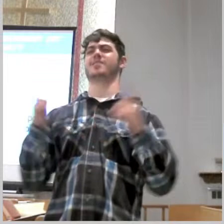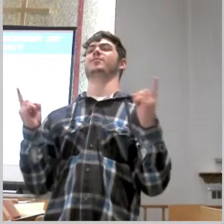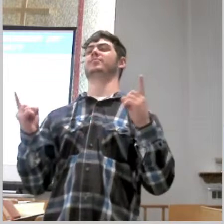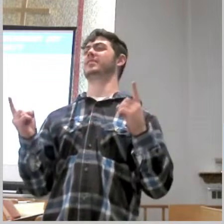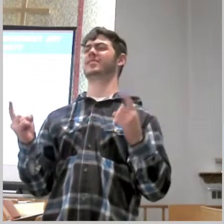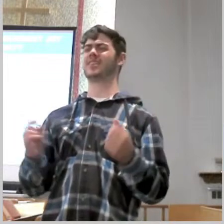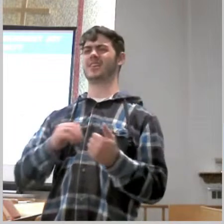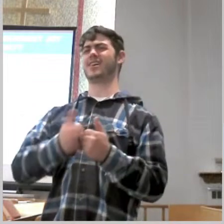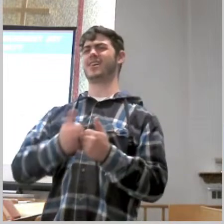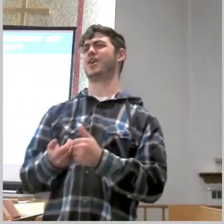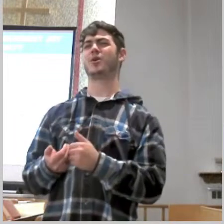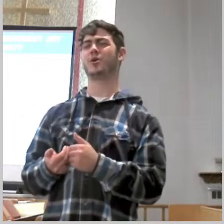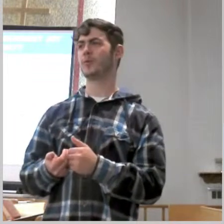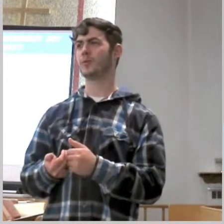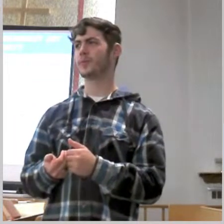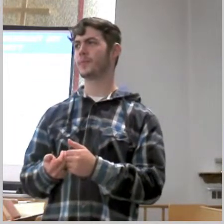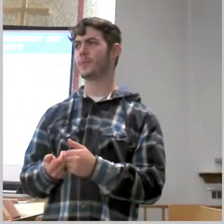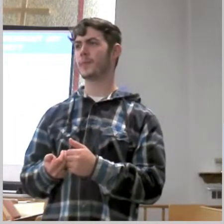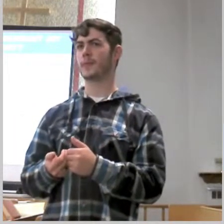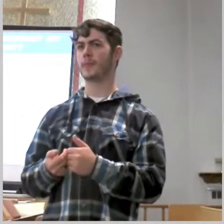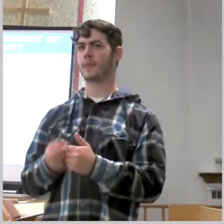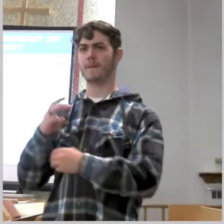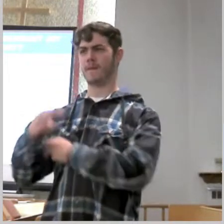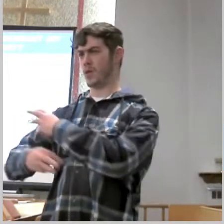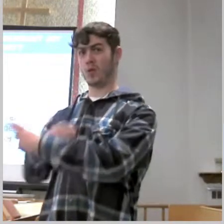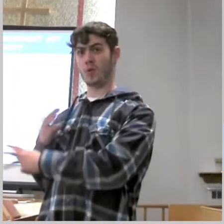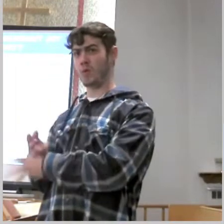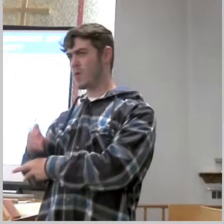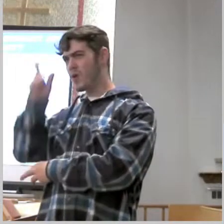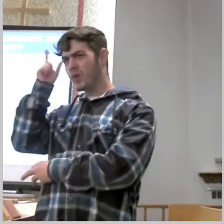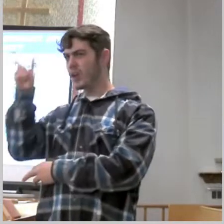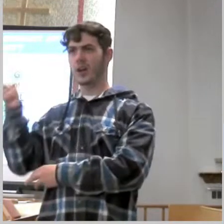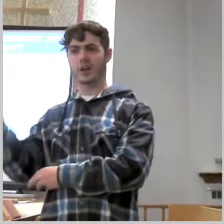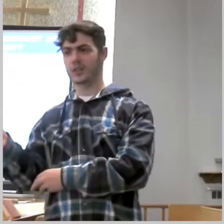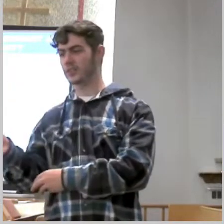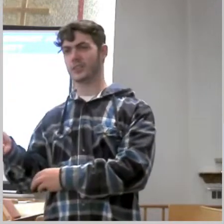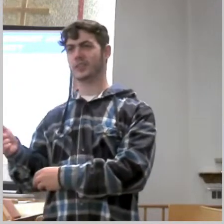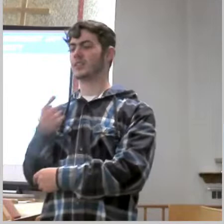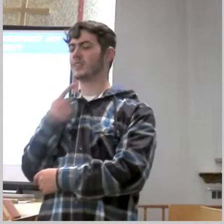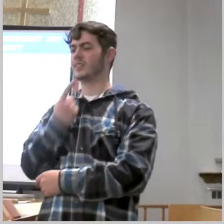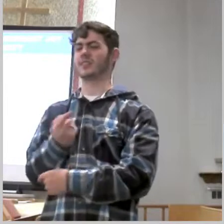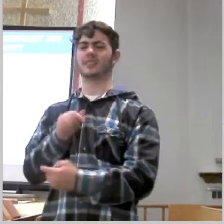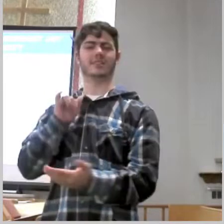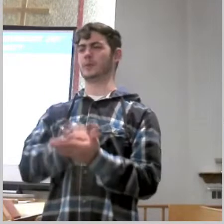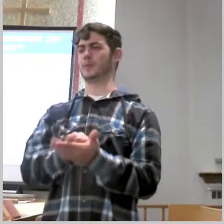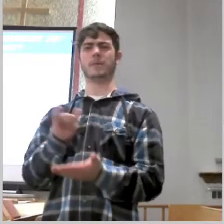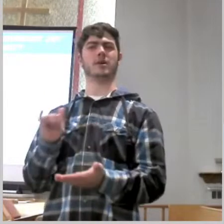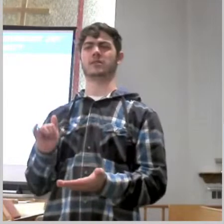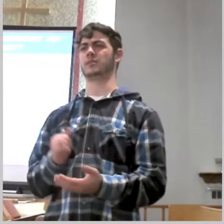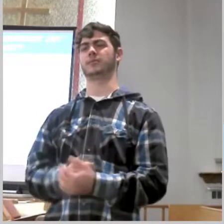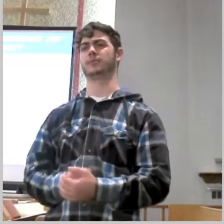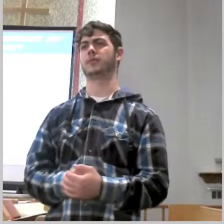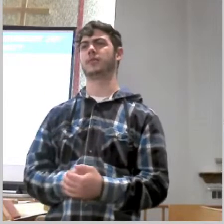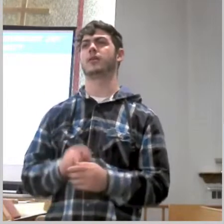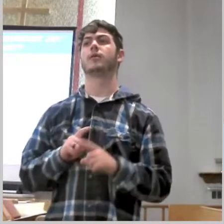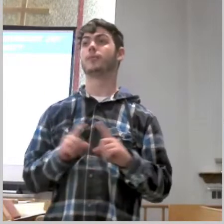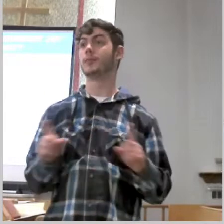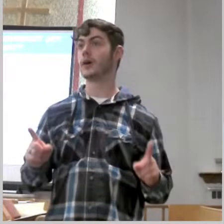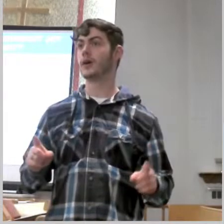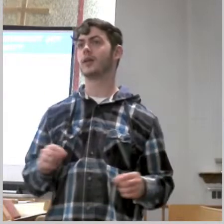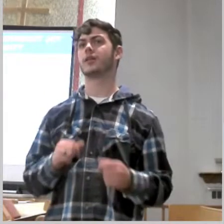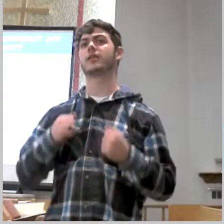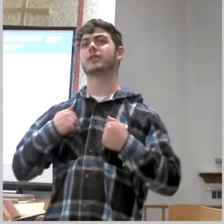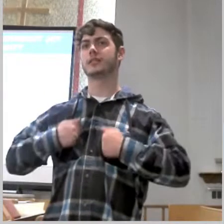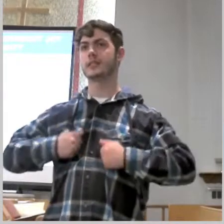be? It defies worldly logic, but it certainly aligns with the kingdom principle of